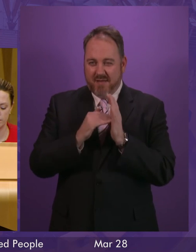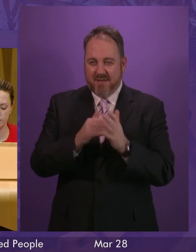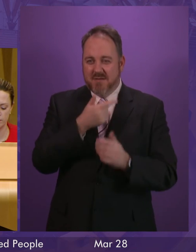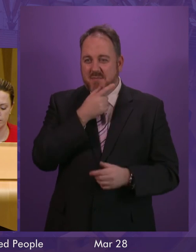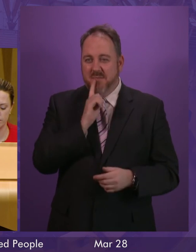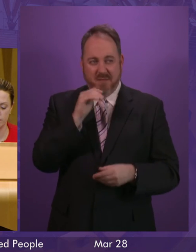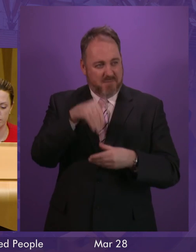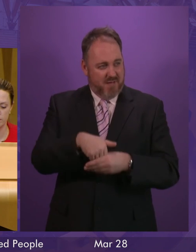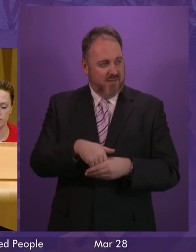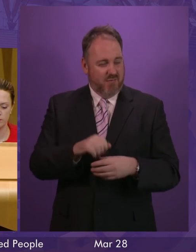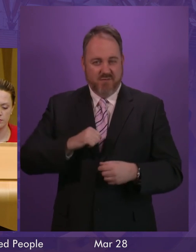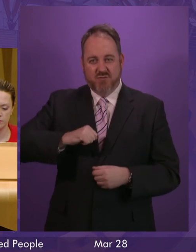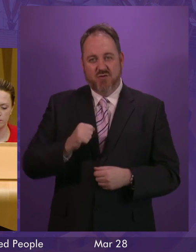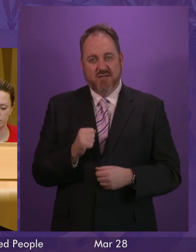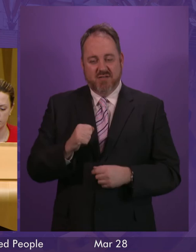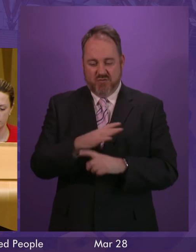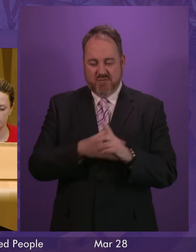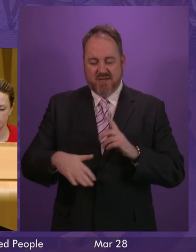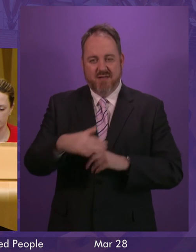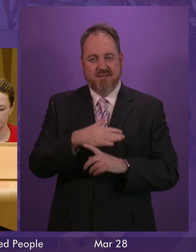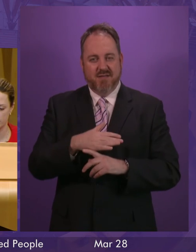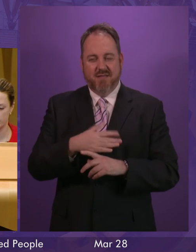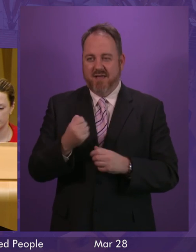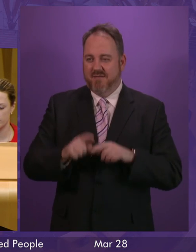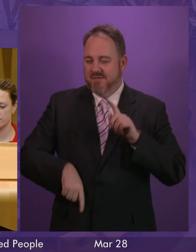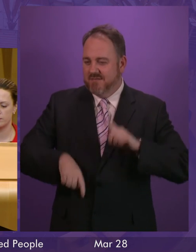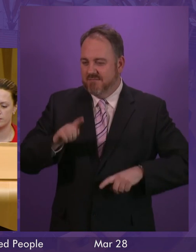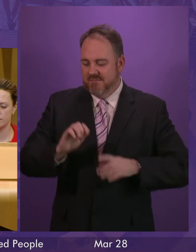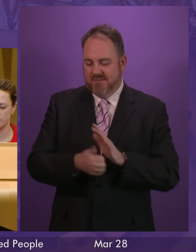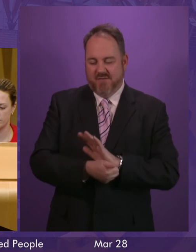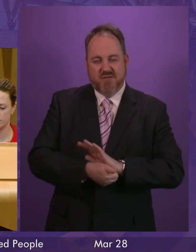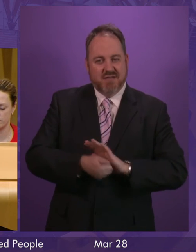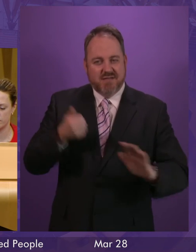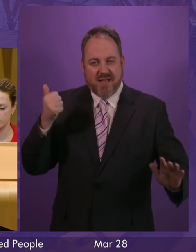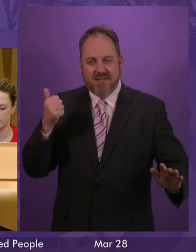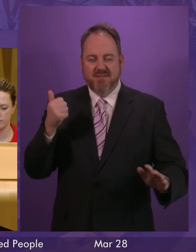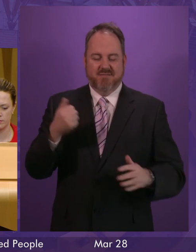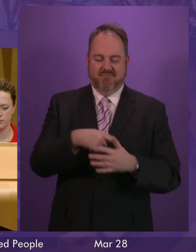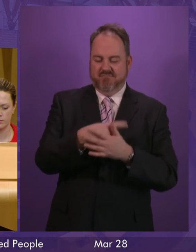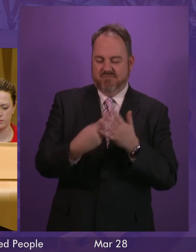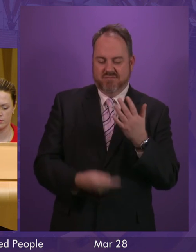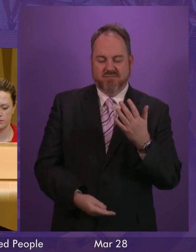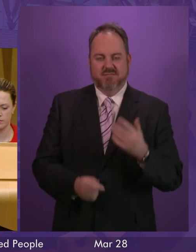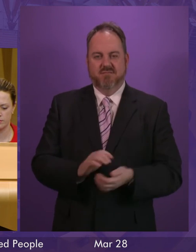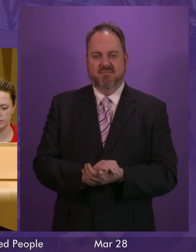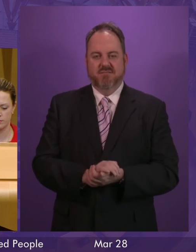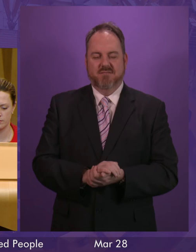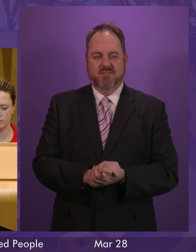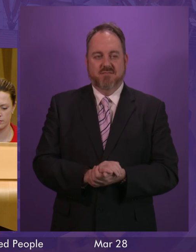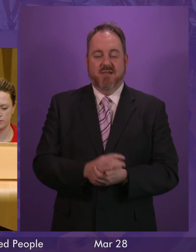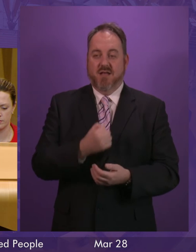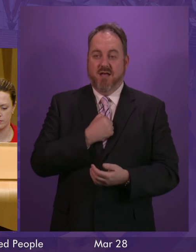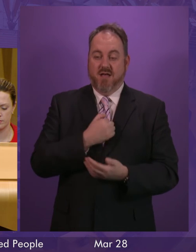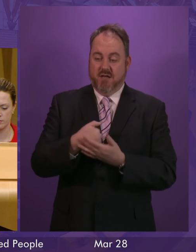Scotland's communities and add talent, diversity and niches to our society each and every day. Our